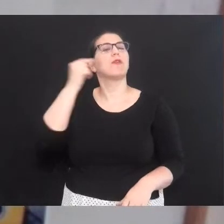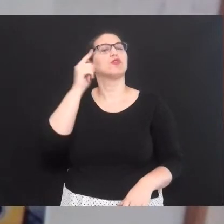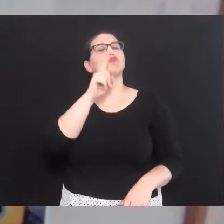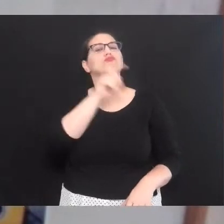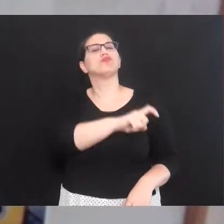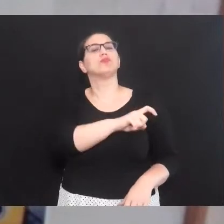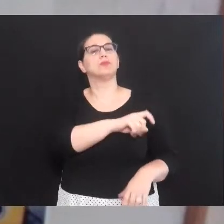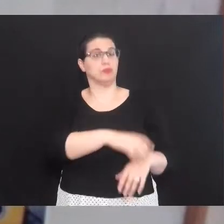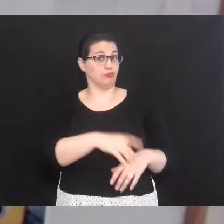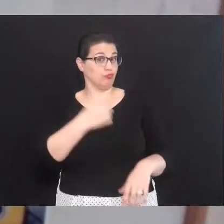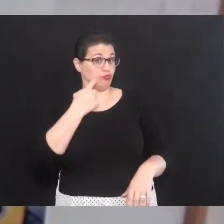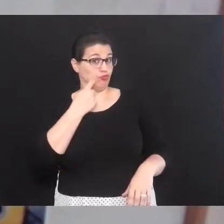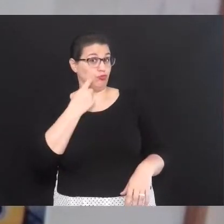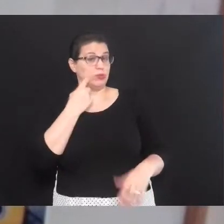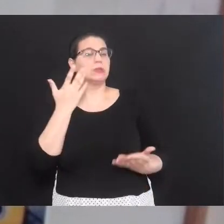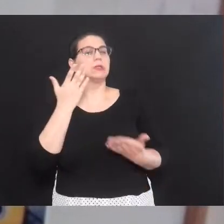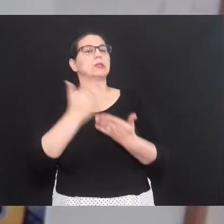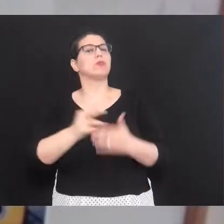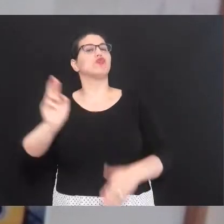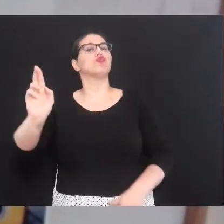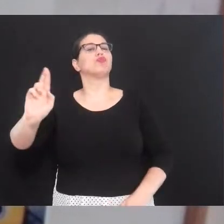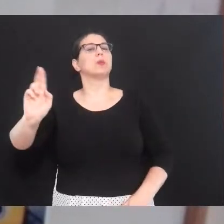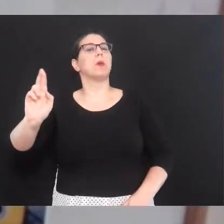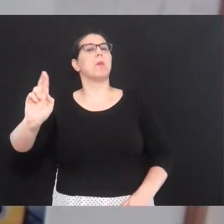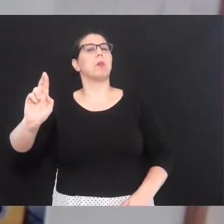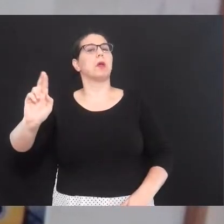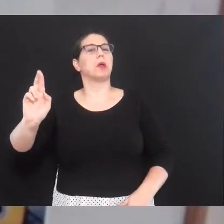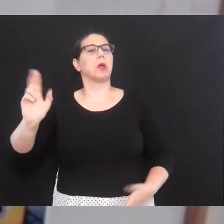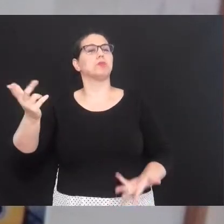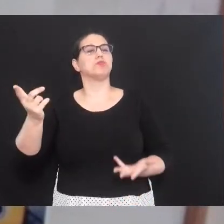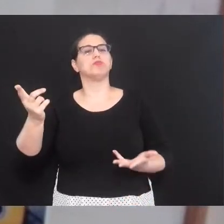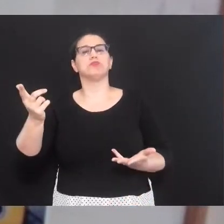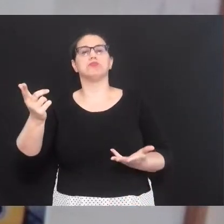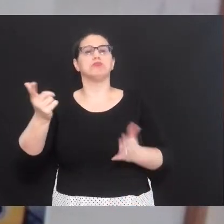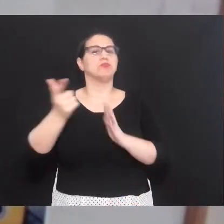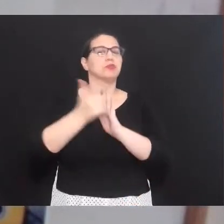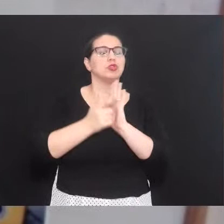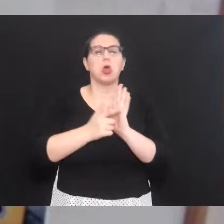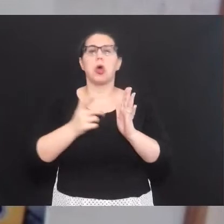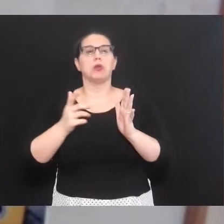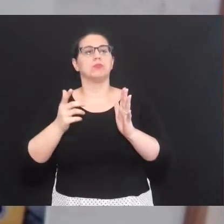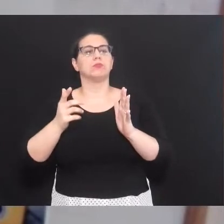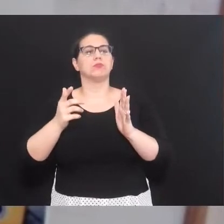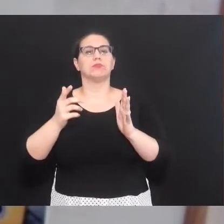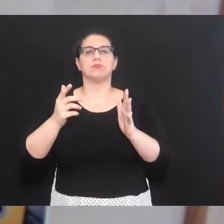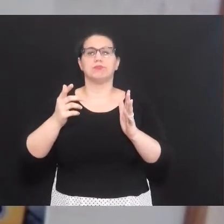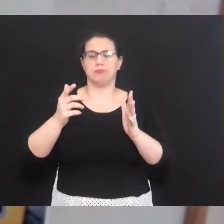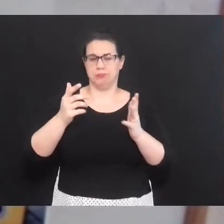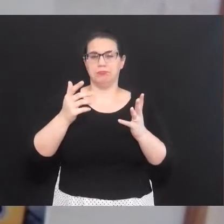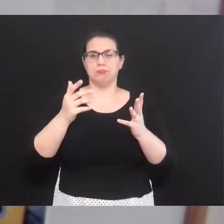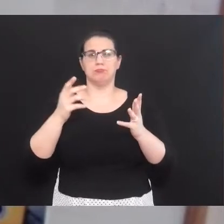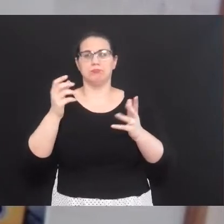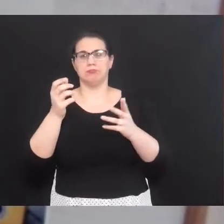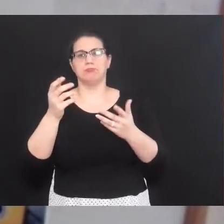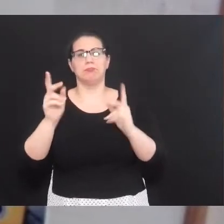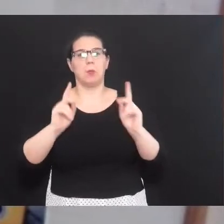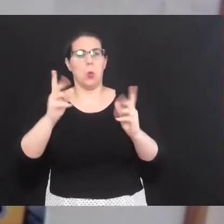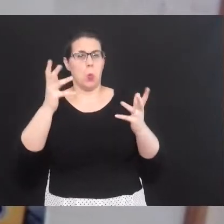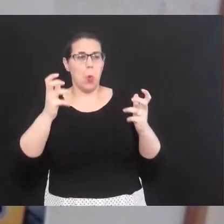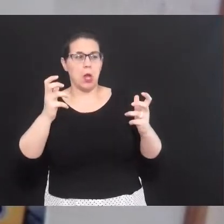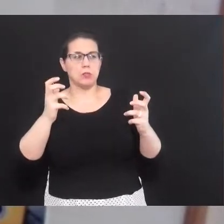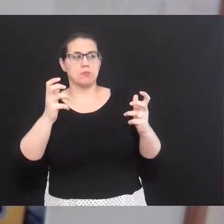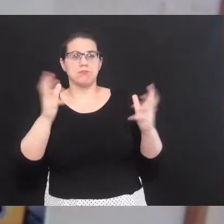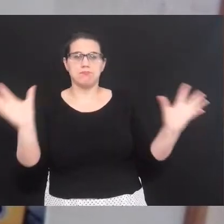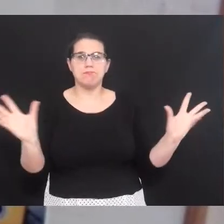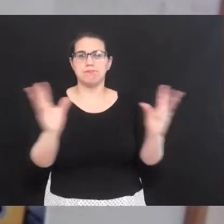heard calls from some Republican lawmakers who have talked about wanting to convene a special legislative session in order to